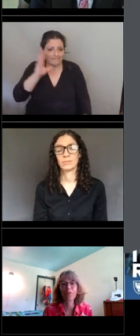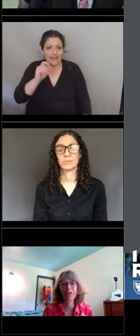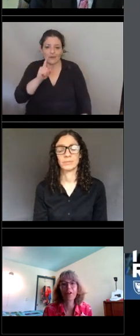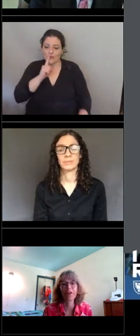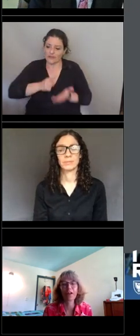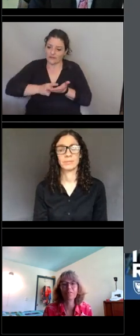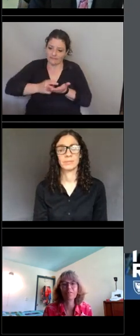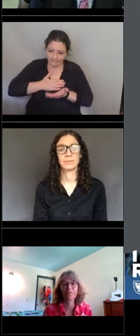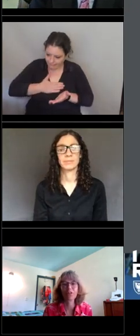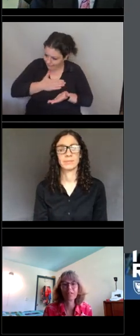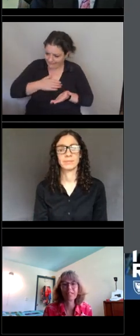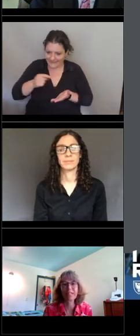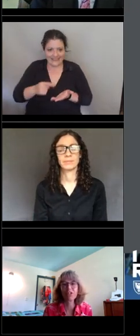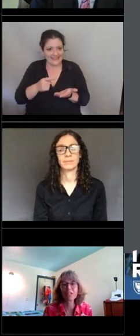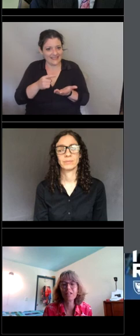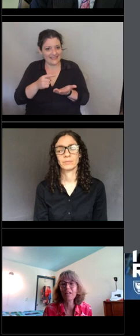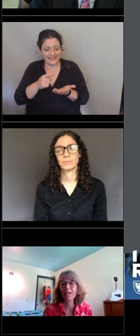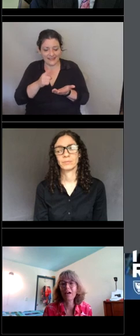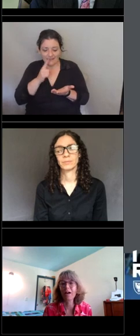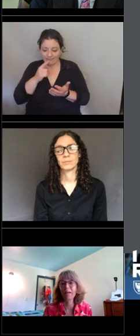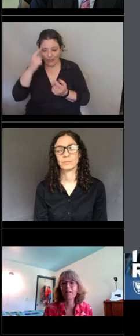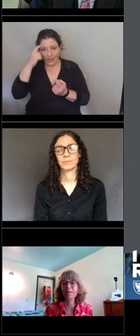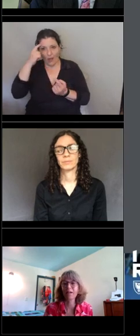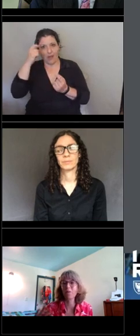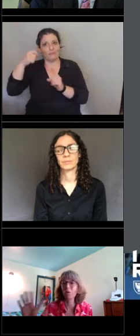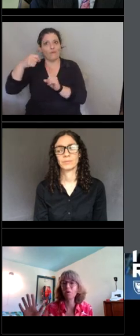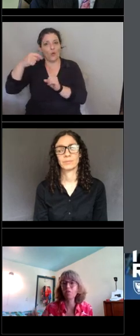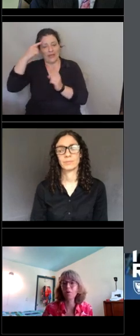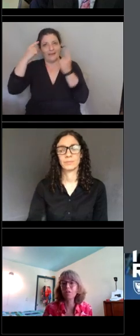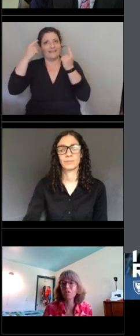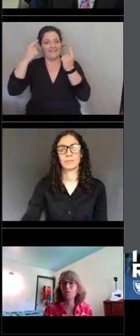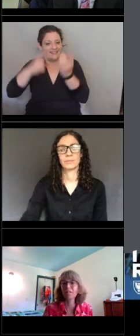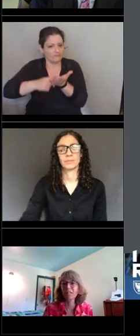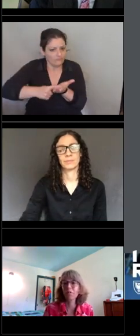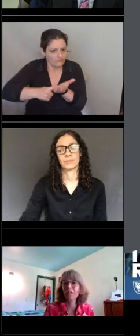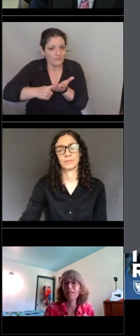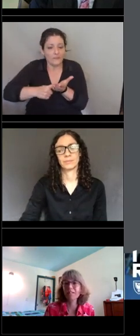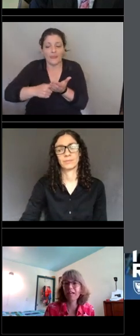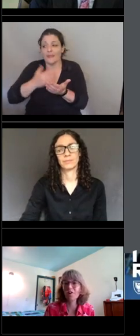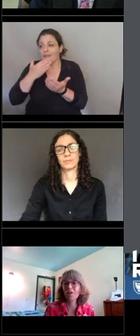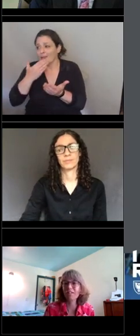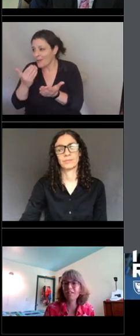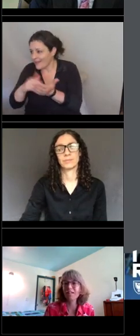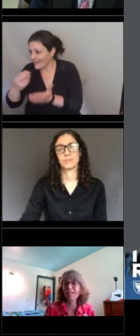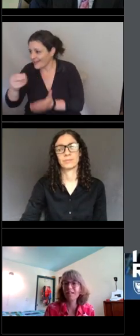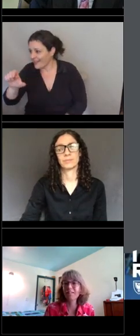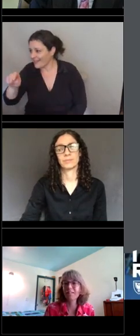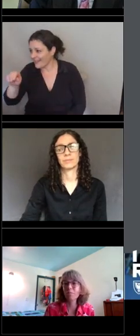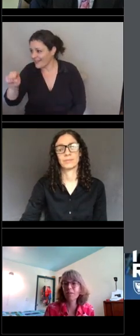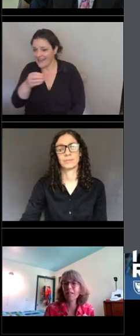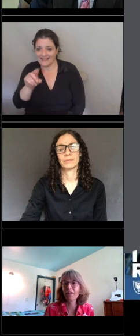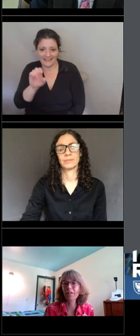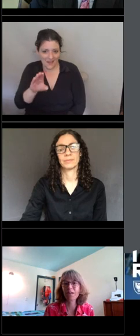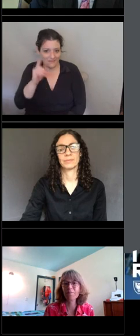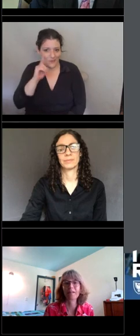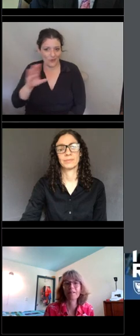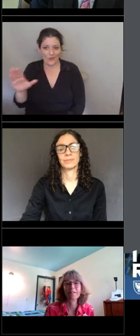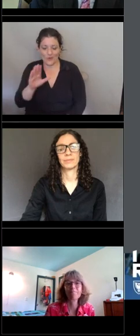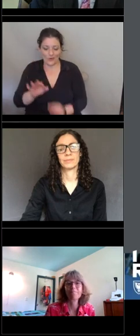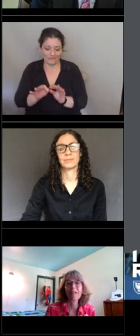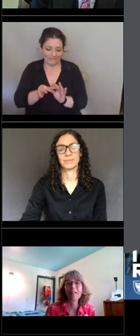Deb for their translation. We'll look forward to continuing these dialogues next time we meet on